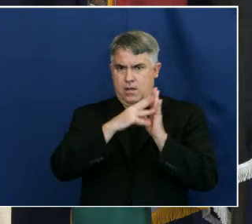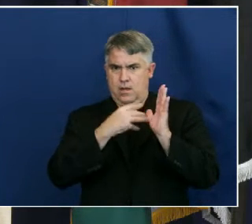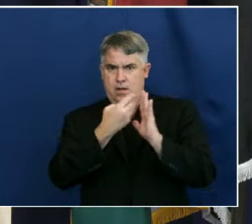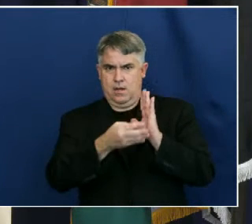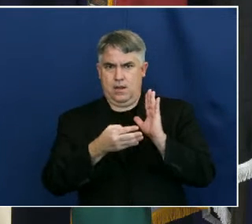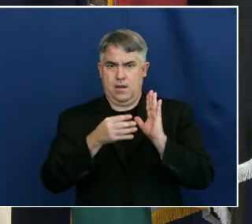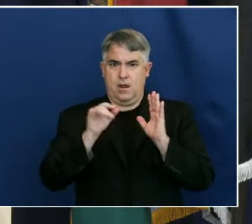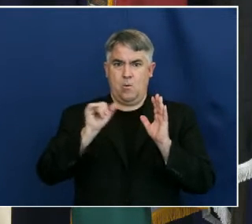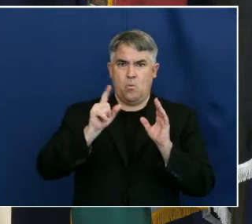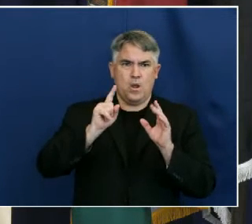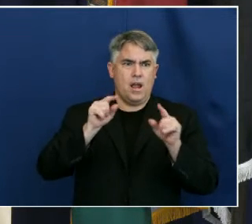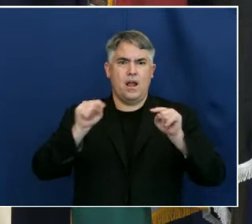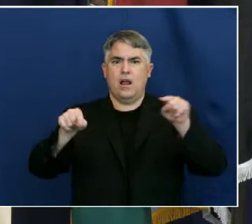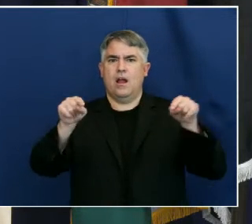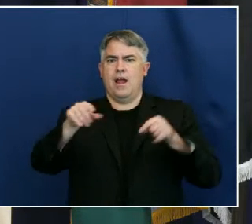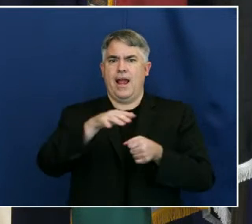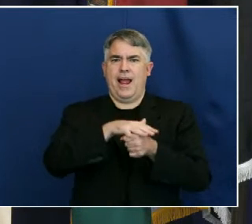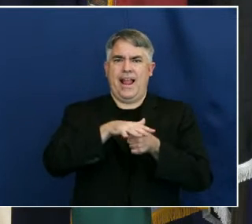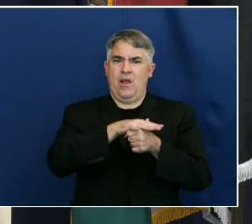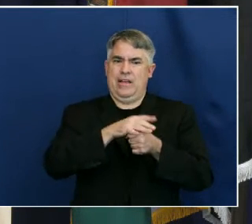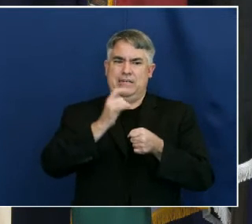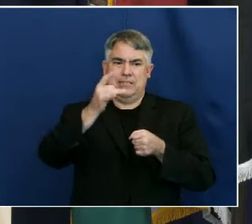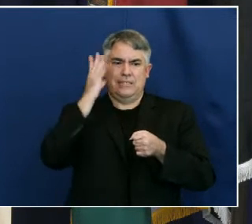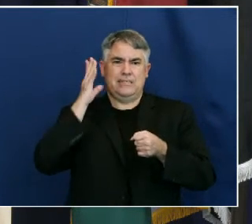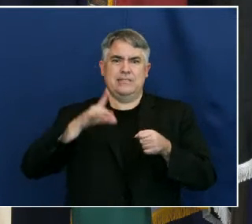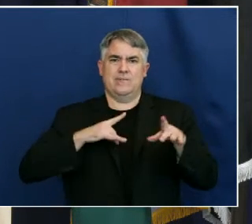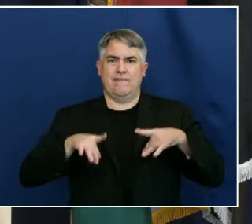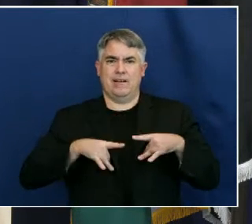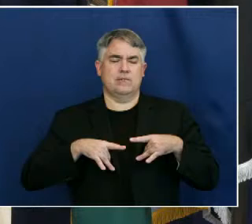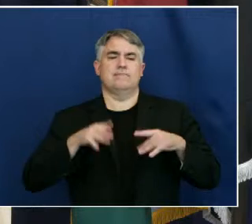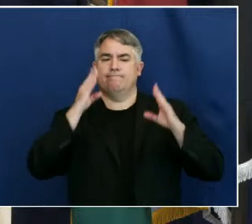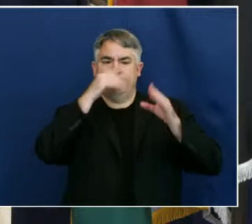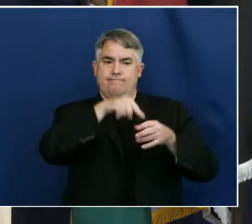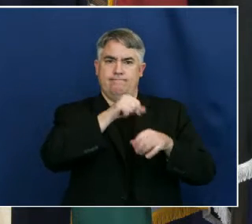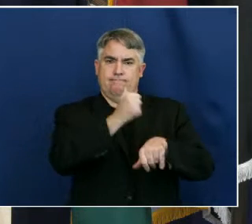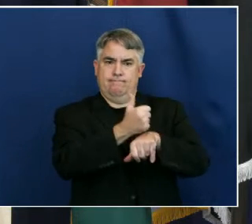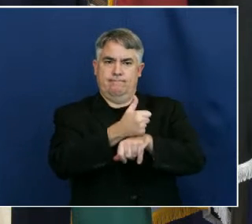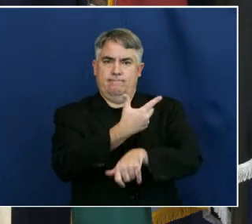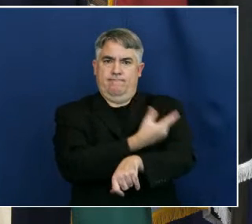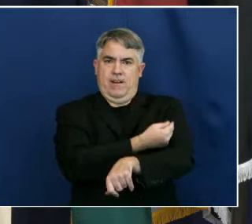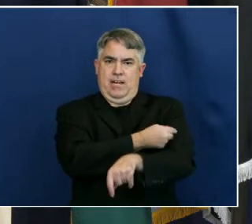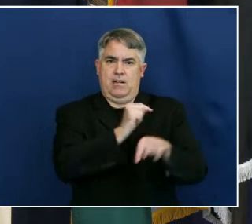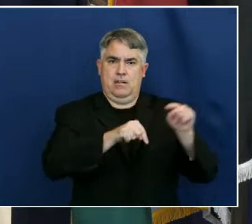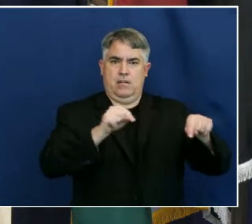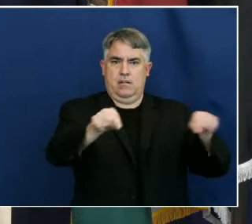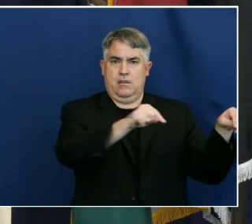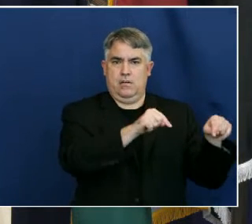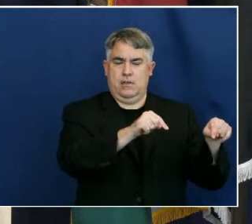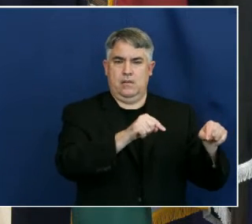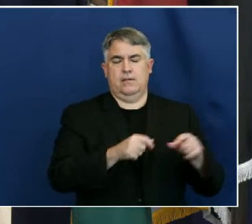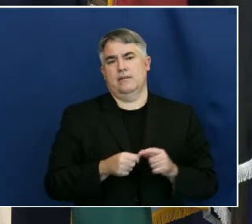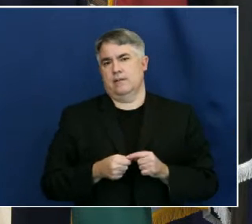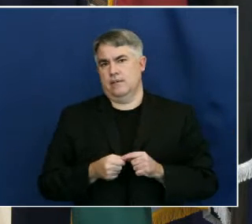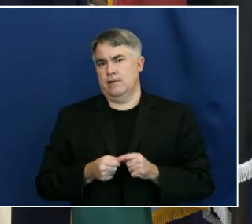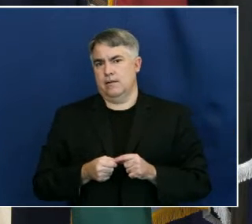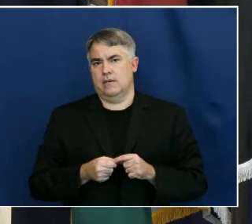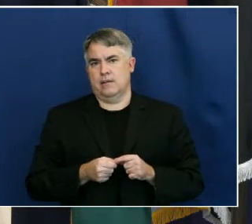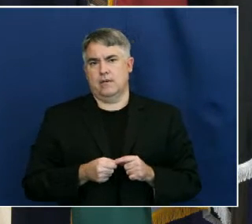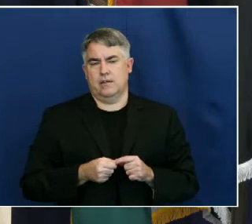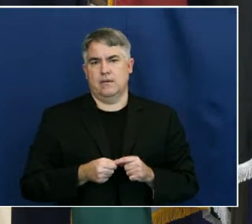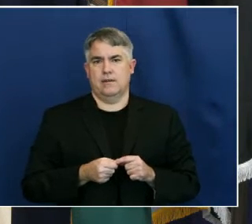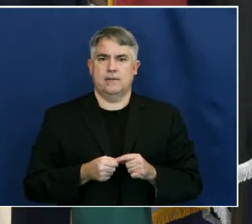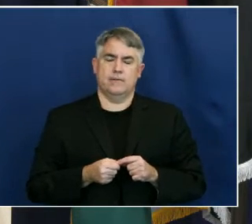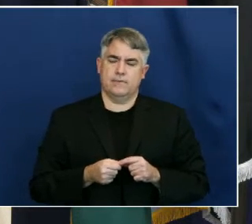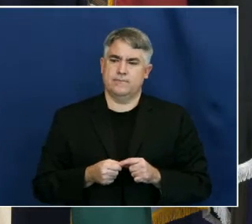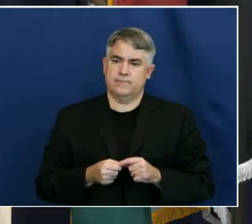And subsequently, vaccines will be made available to school employees working in person in areas with lower rates of infection, hospitalizations, and